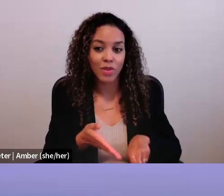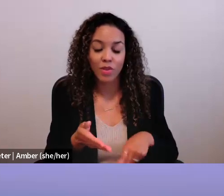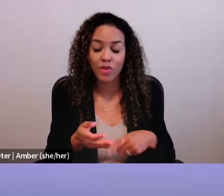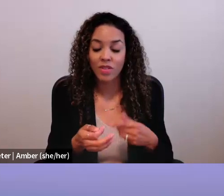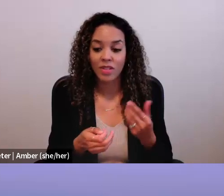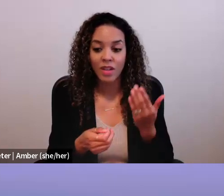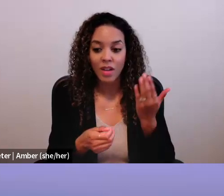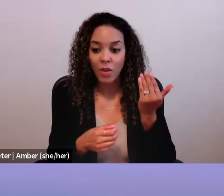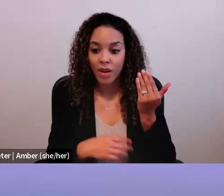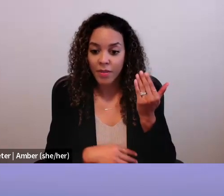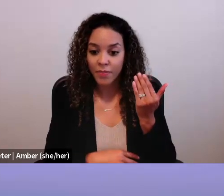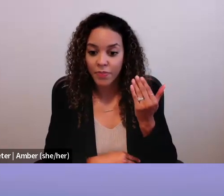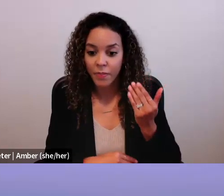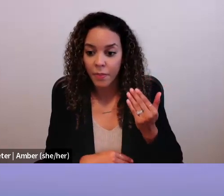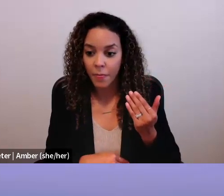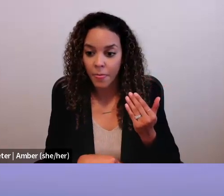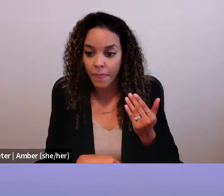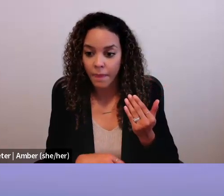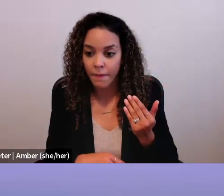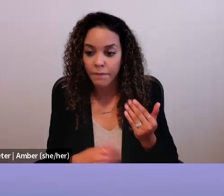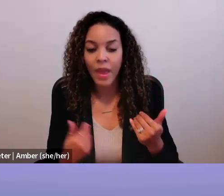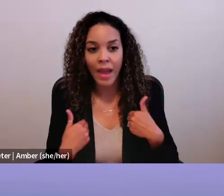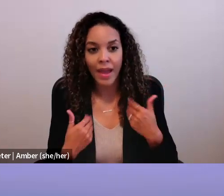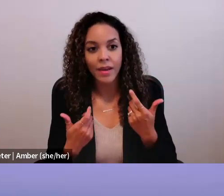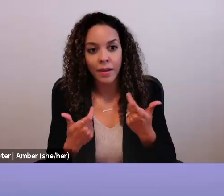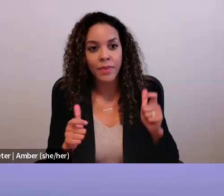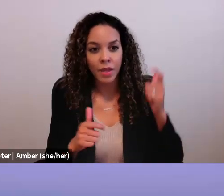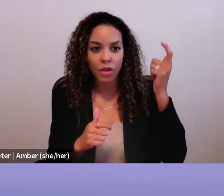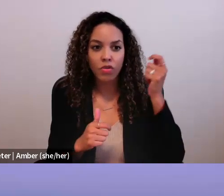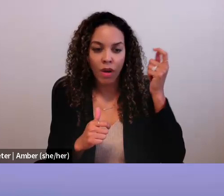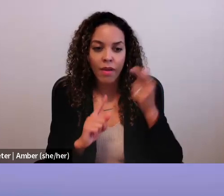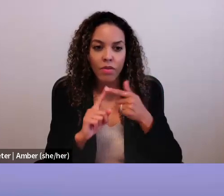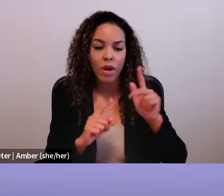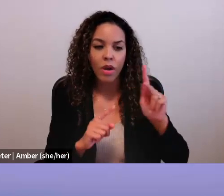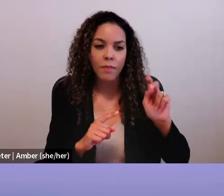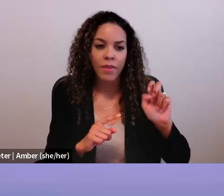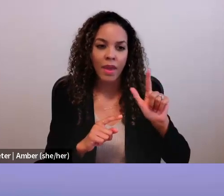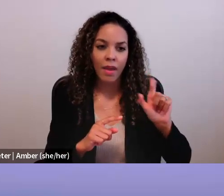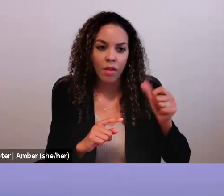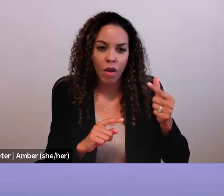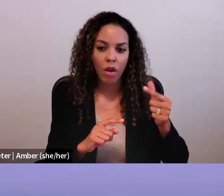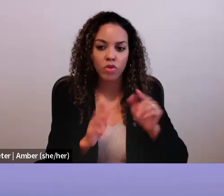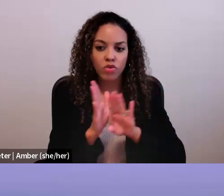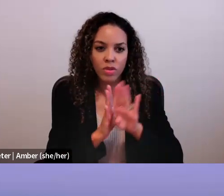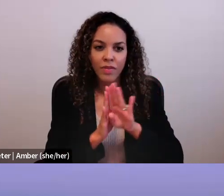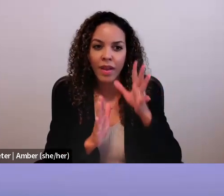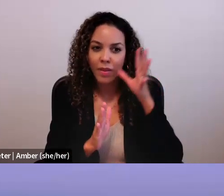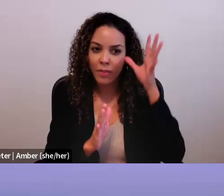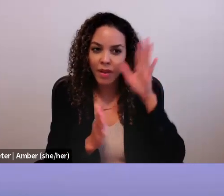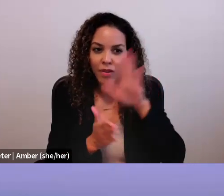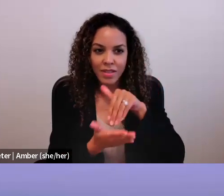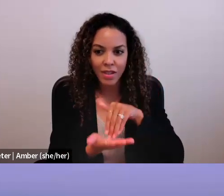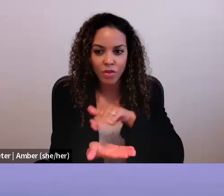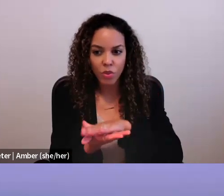the Enlace grant, a $1.3 million grant by Catalog to develop parent centers within the school and how those parent centers